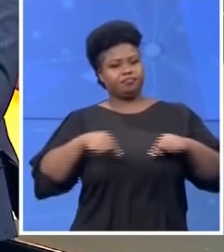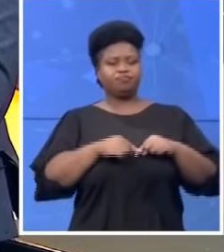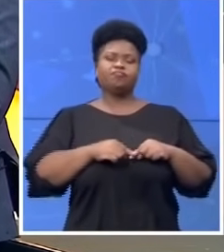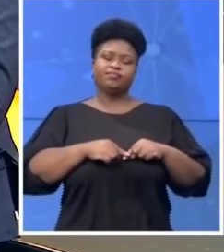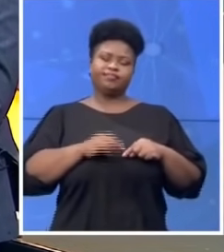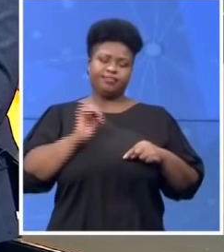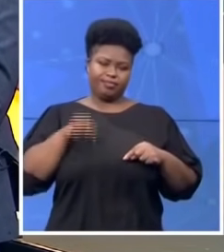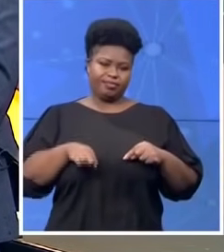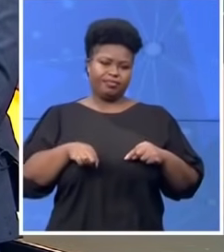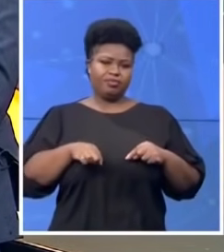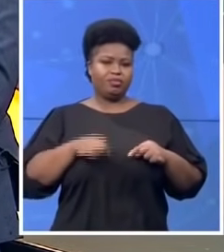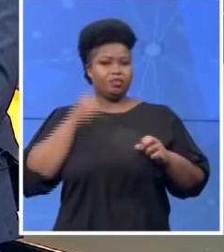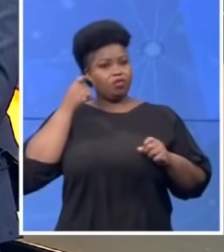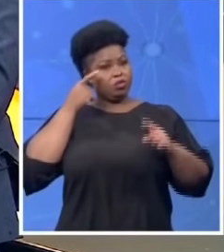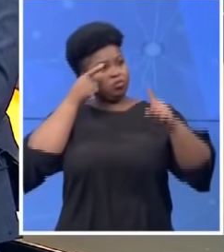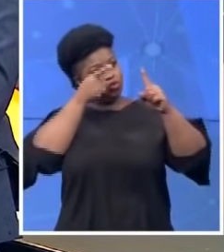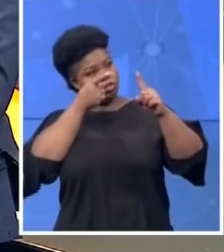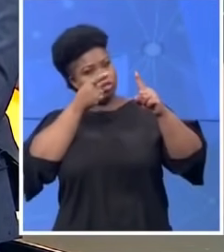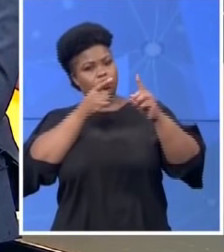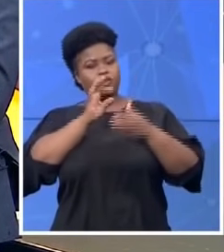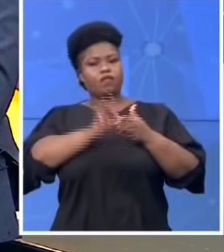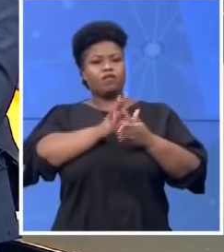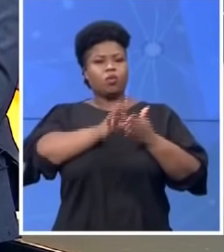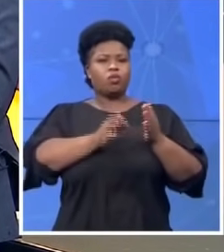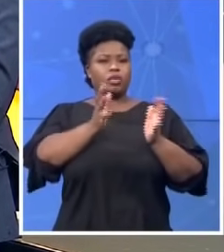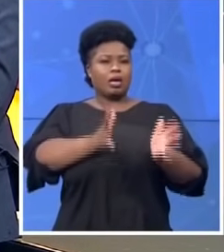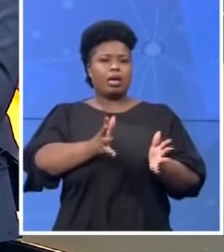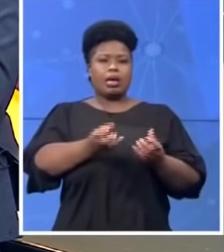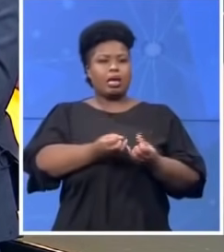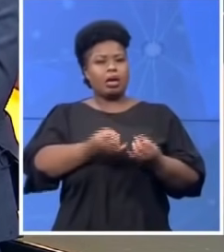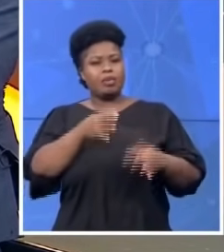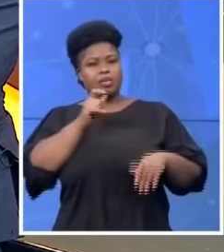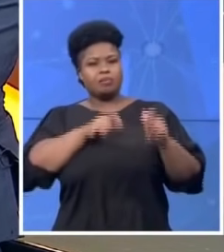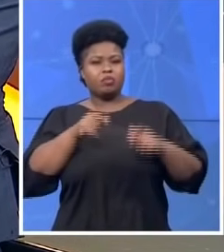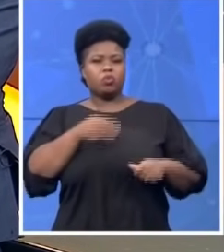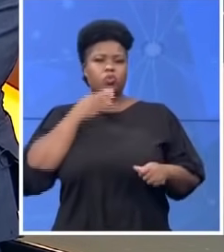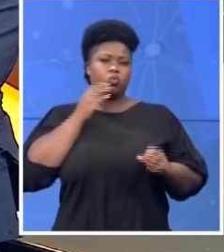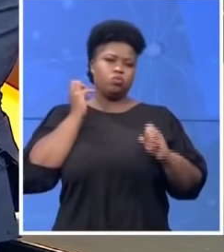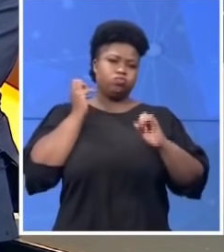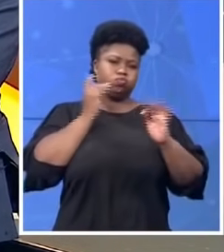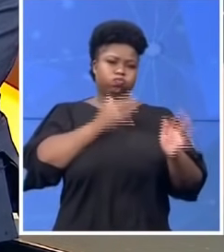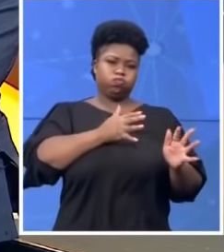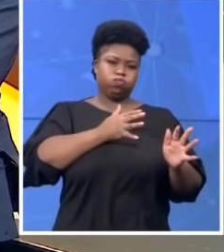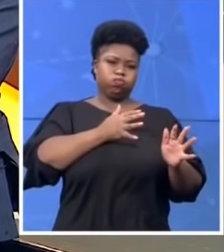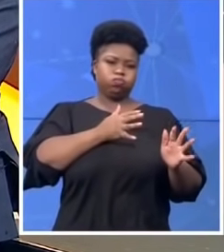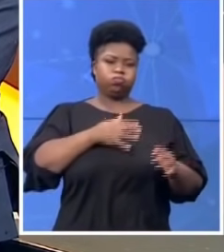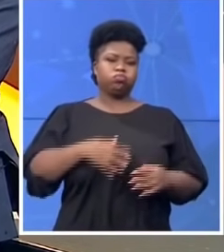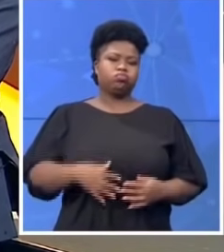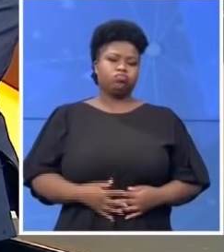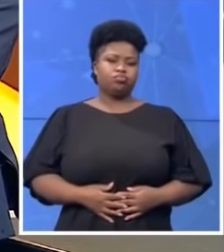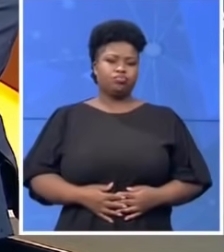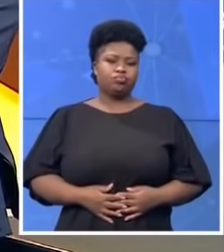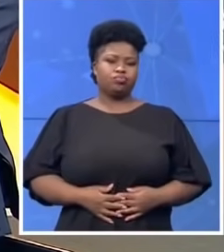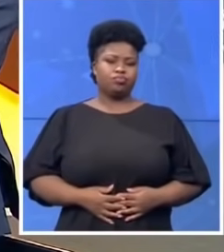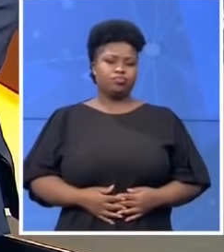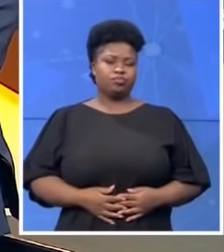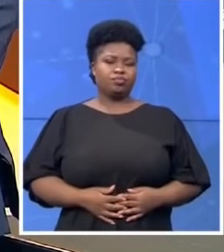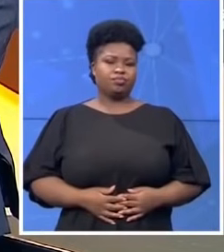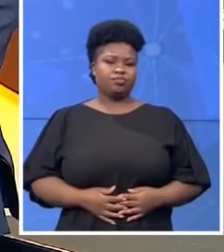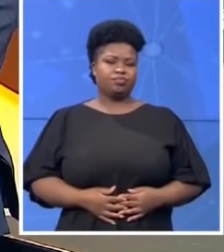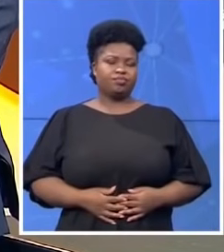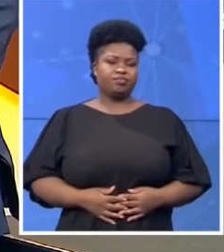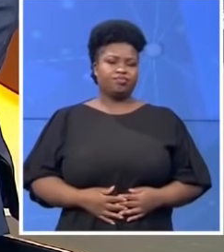turnout. It does not depend so much on less